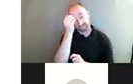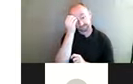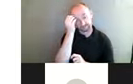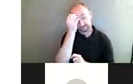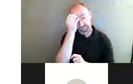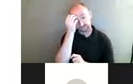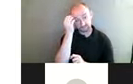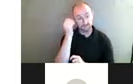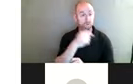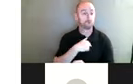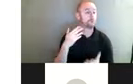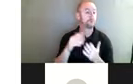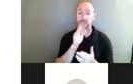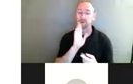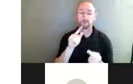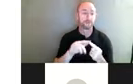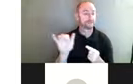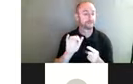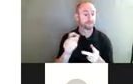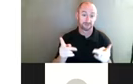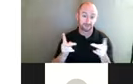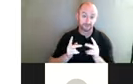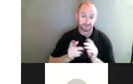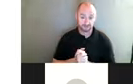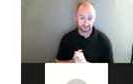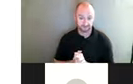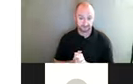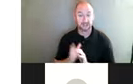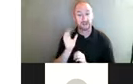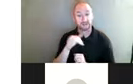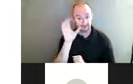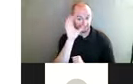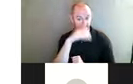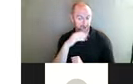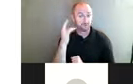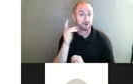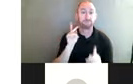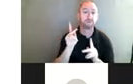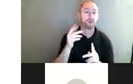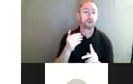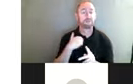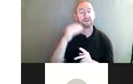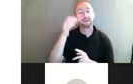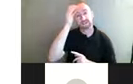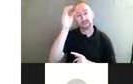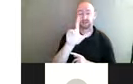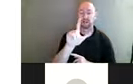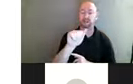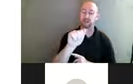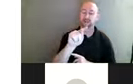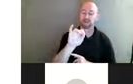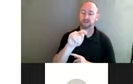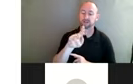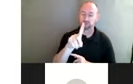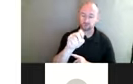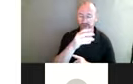we may not be talking about the same location. And that's weird because people have this concept of latitude and longitude as this